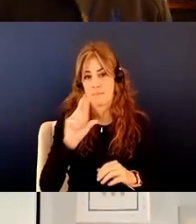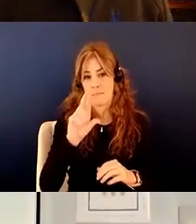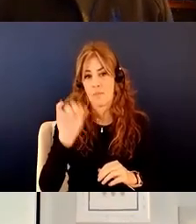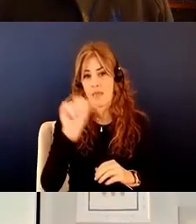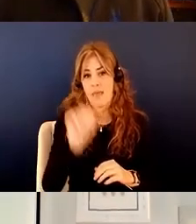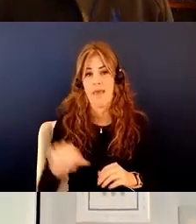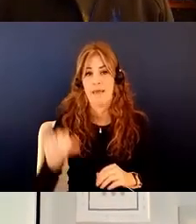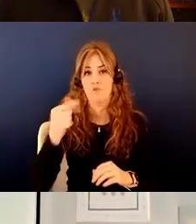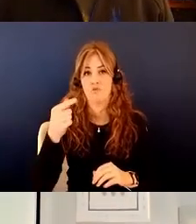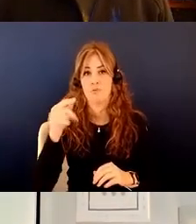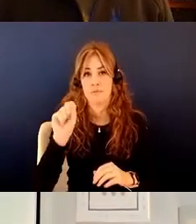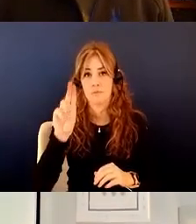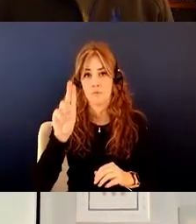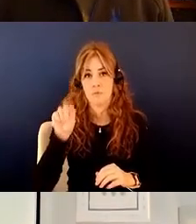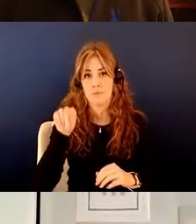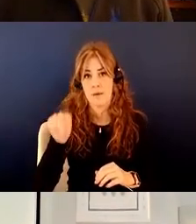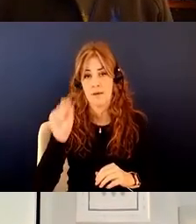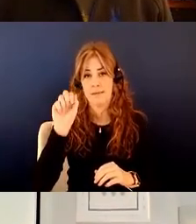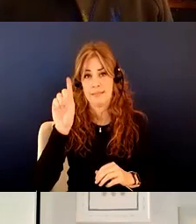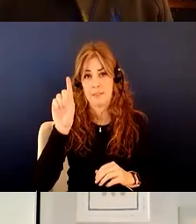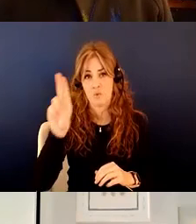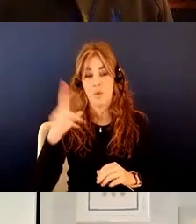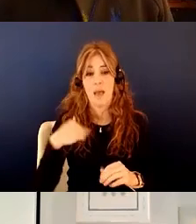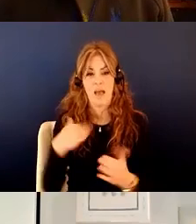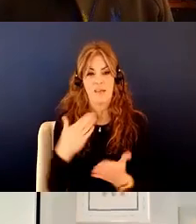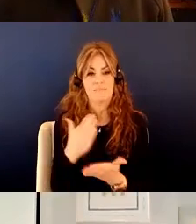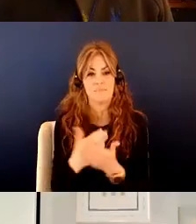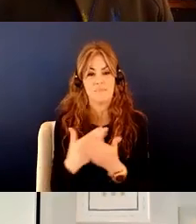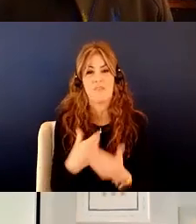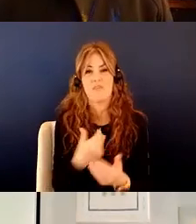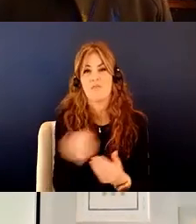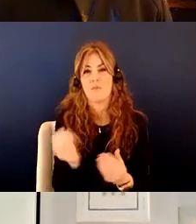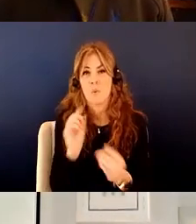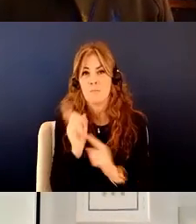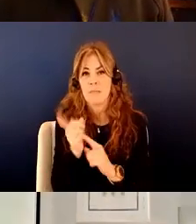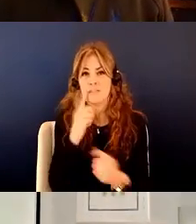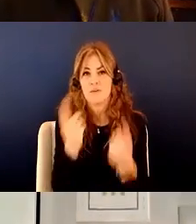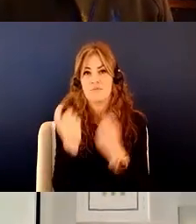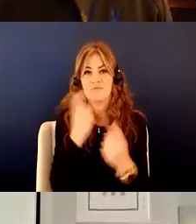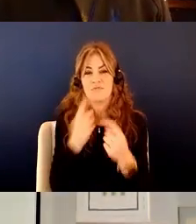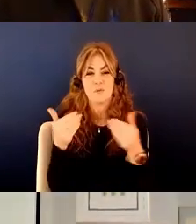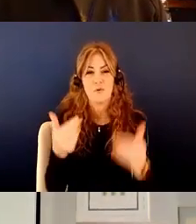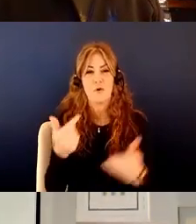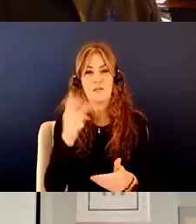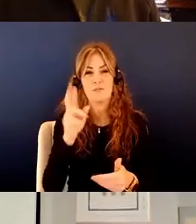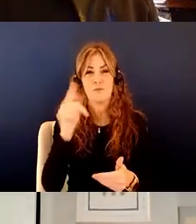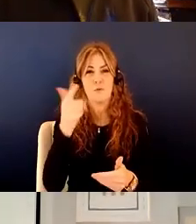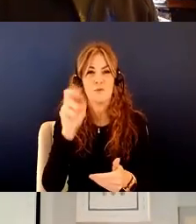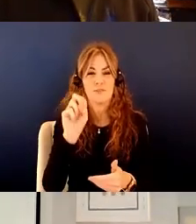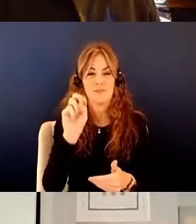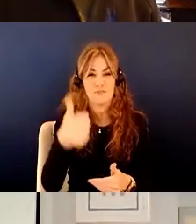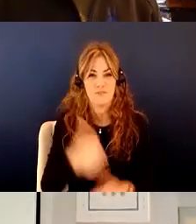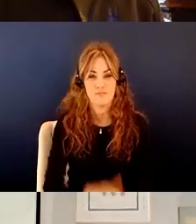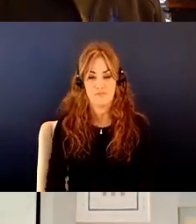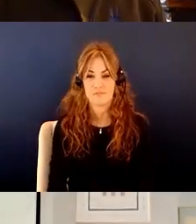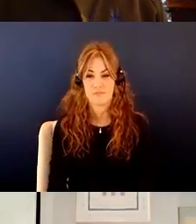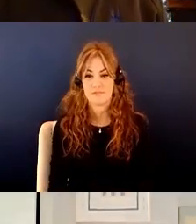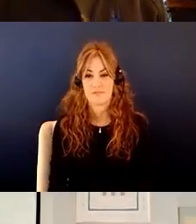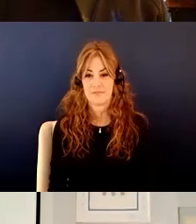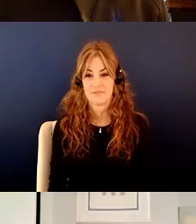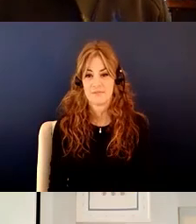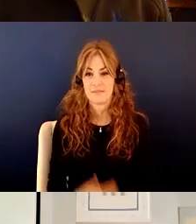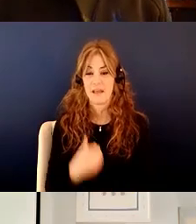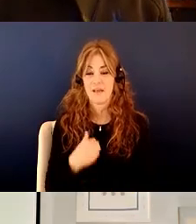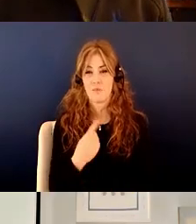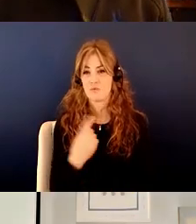mari@gsu.edu. So I will stop. And we have a few minutes for questions, so go ahead, George. Okay, great. Thank you. Thank you. We had a couple of questions